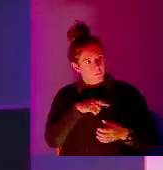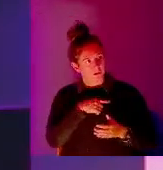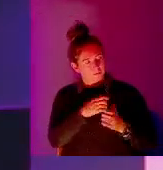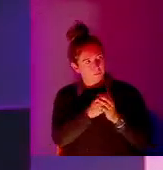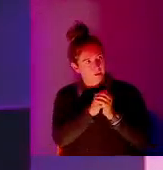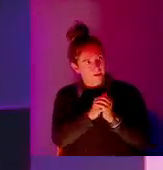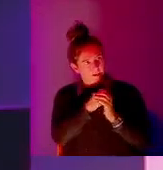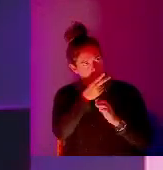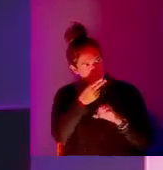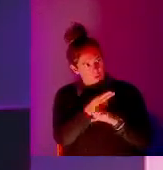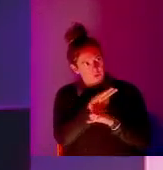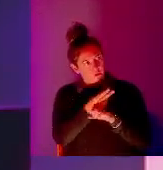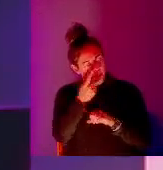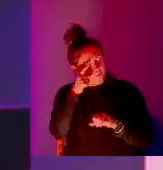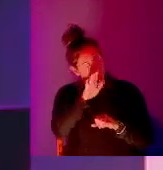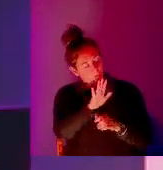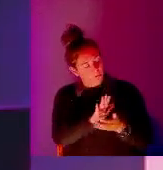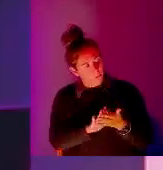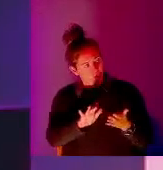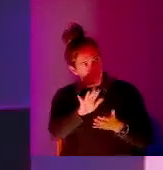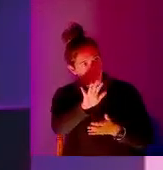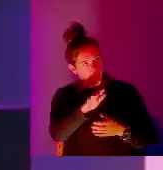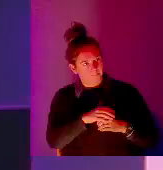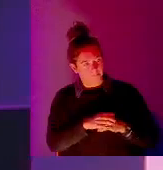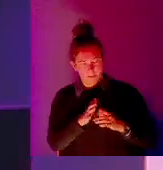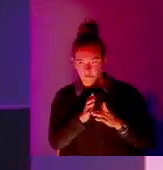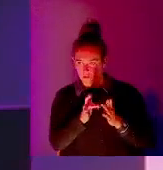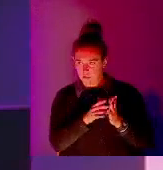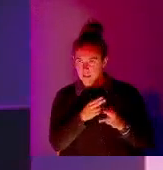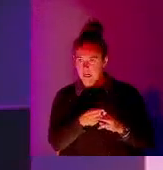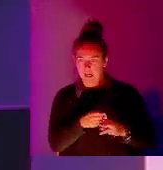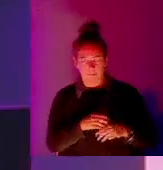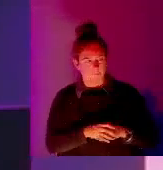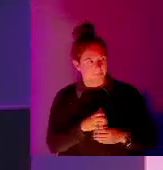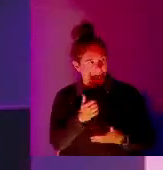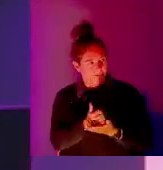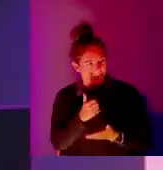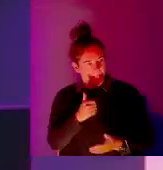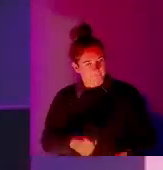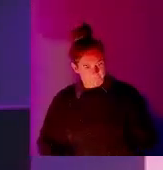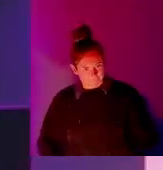your glory. In Jesus' name, amen. Amen.